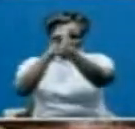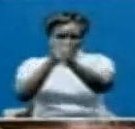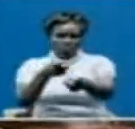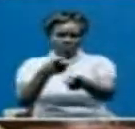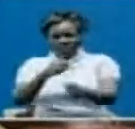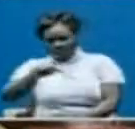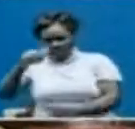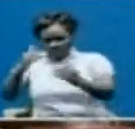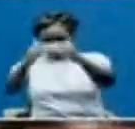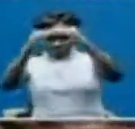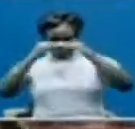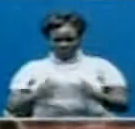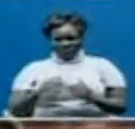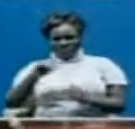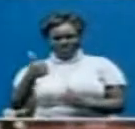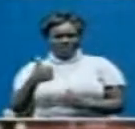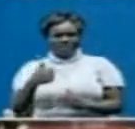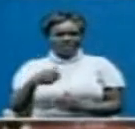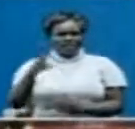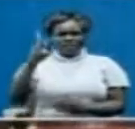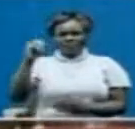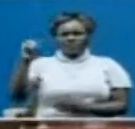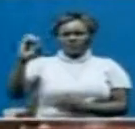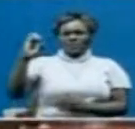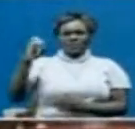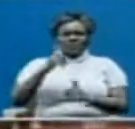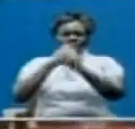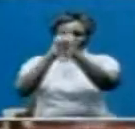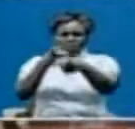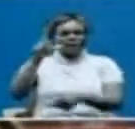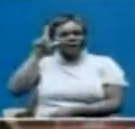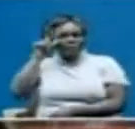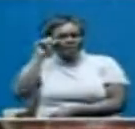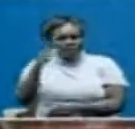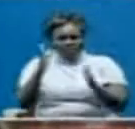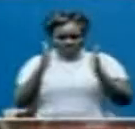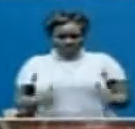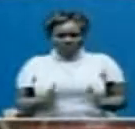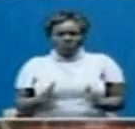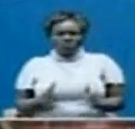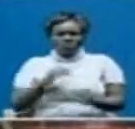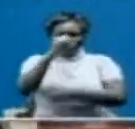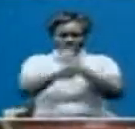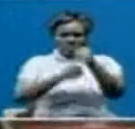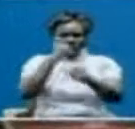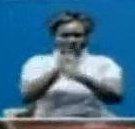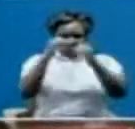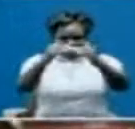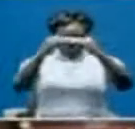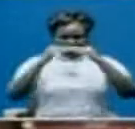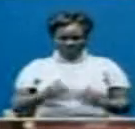along, there's more. Media Council of Kenya, winner, camera person of the year. Moving right